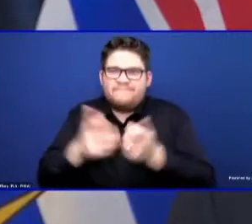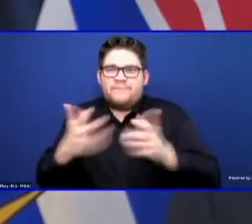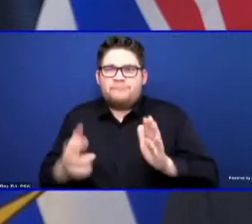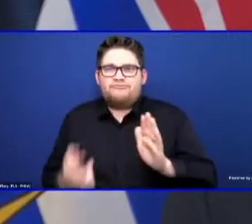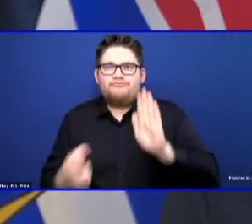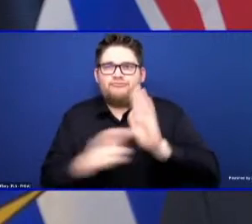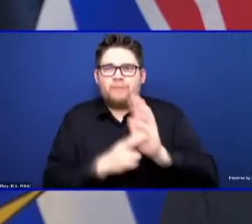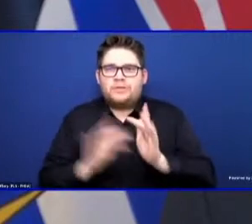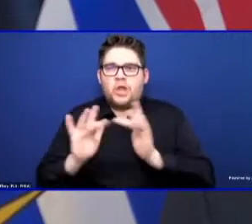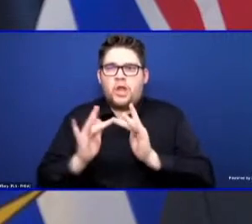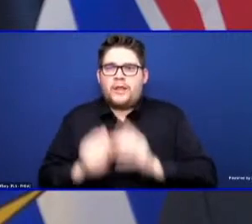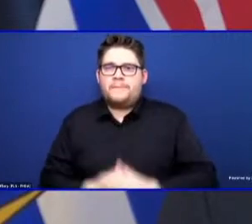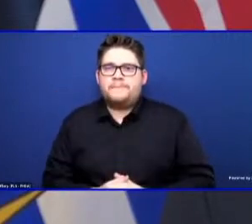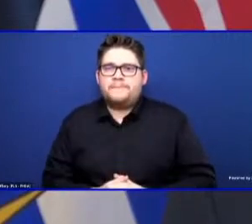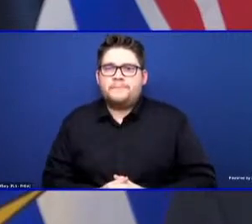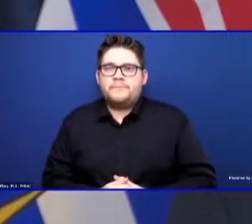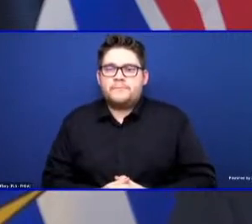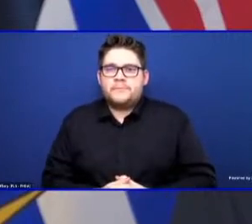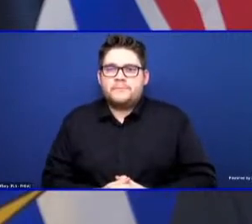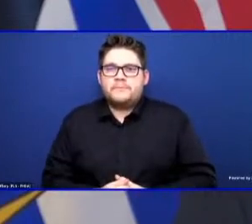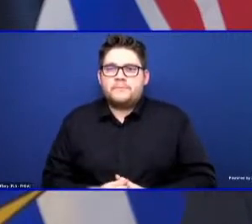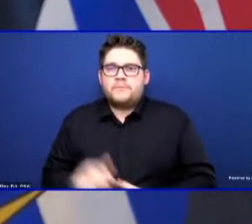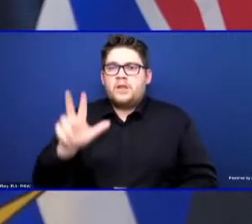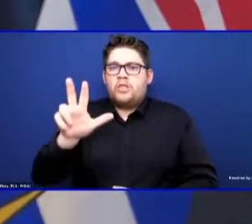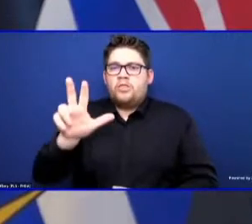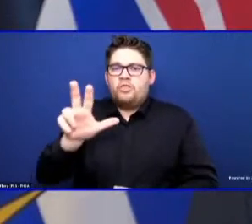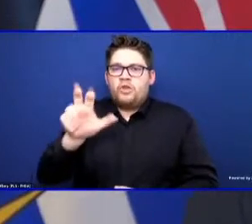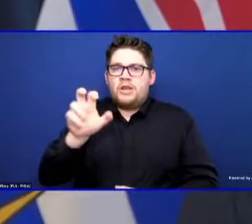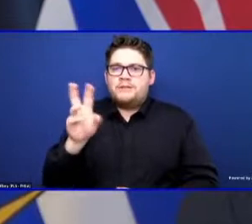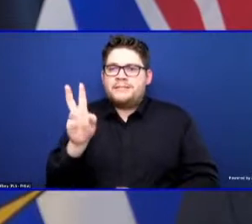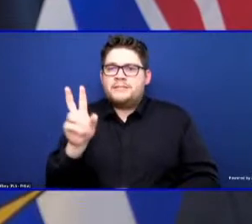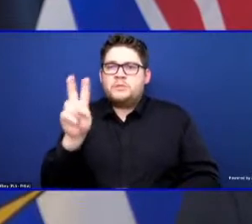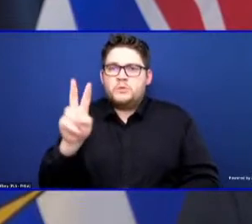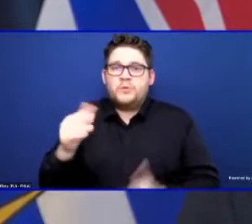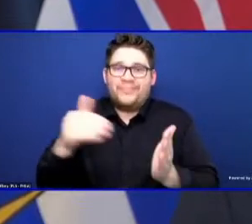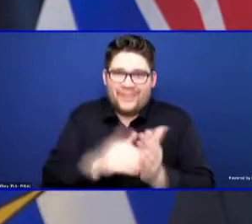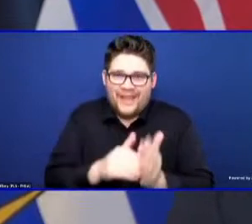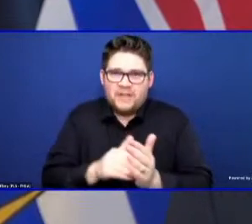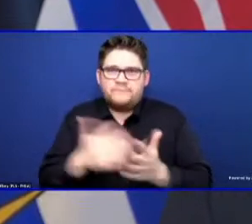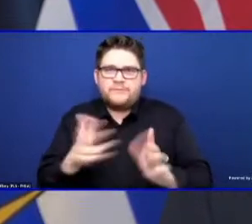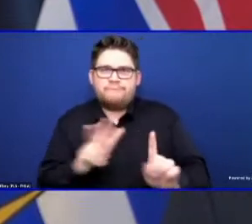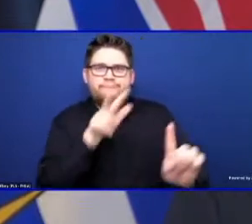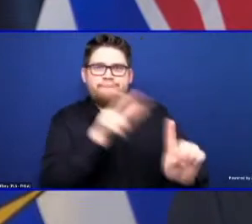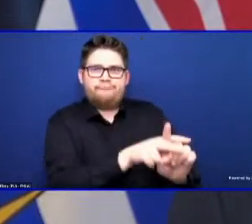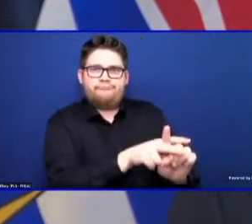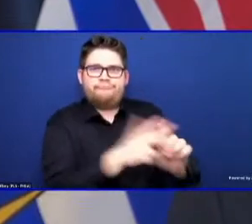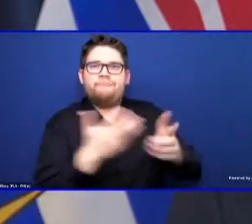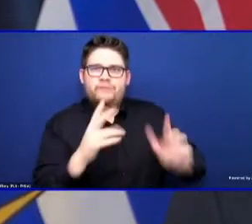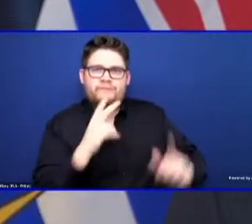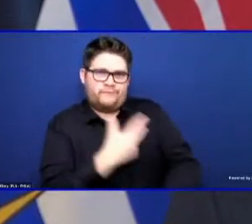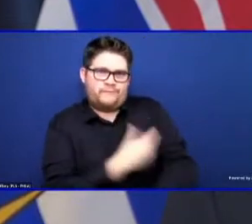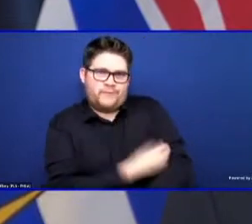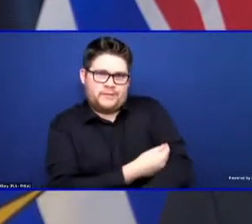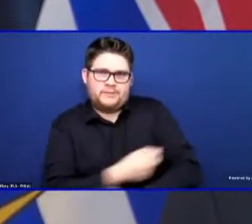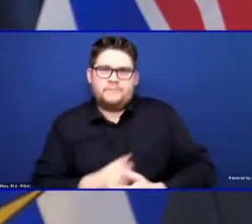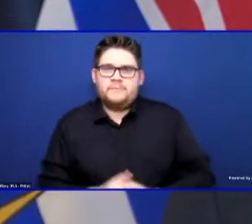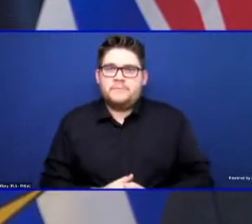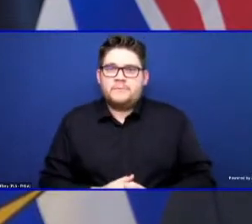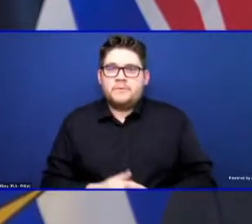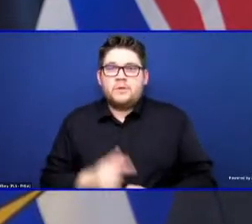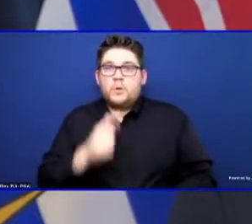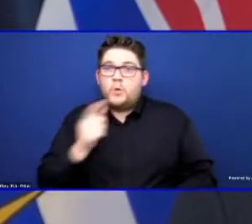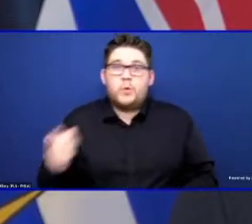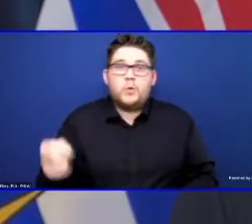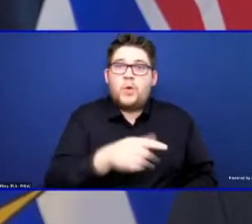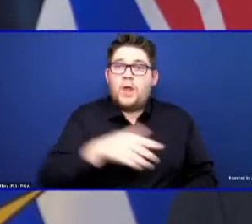362,857 have booked appointments. I want to encourage everybody, people who have not yet registered from 60 to 64, for example, people who have